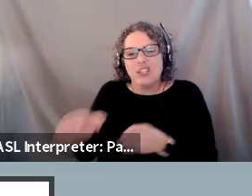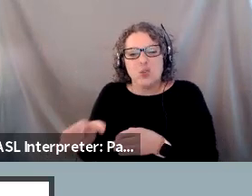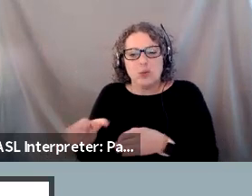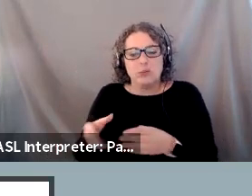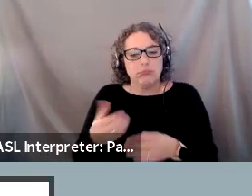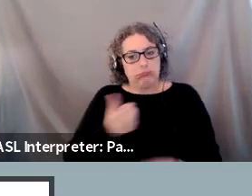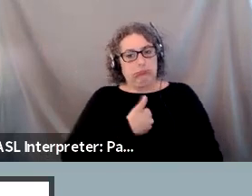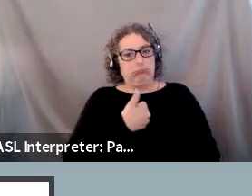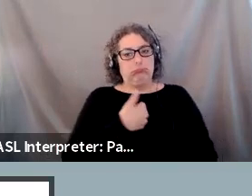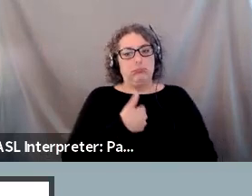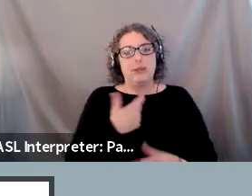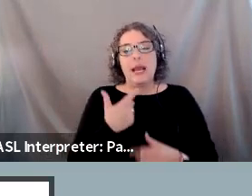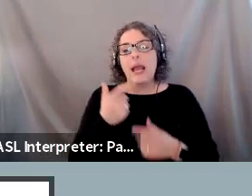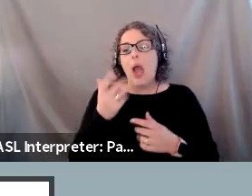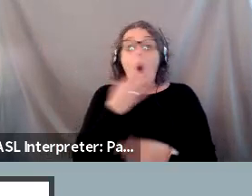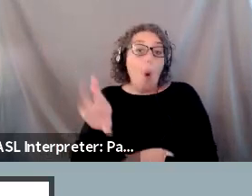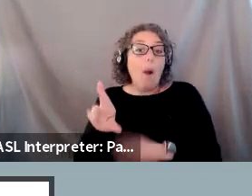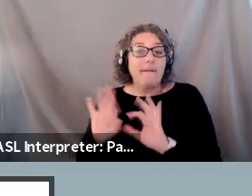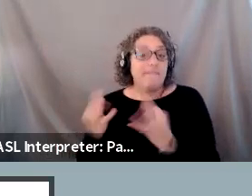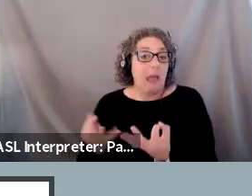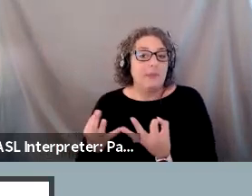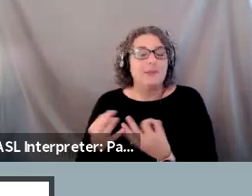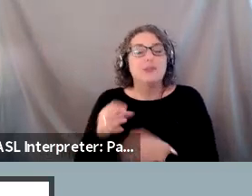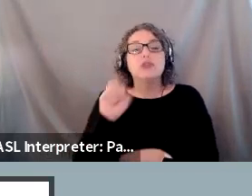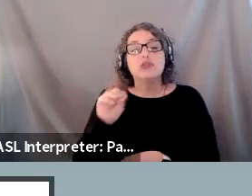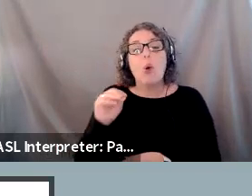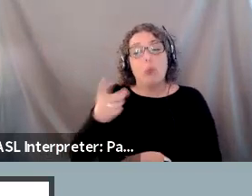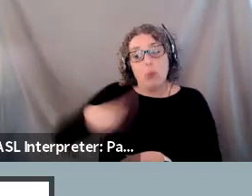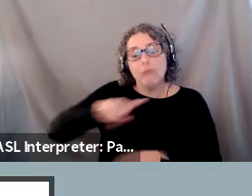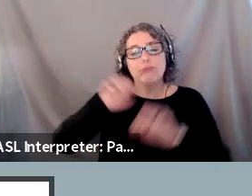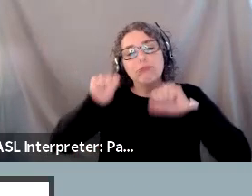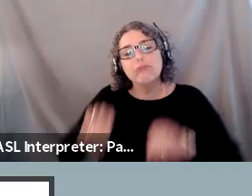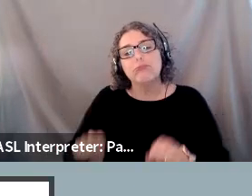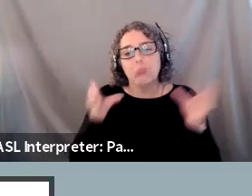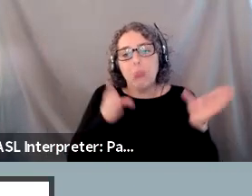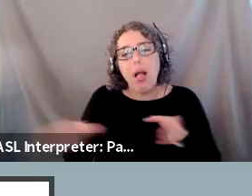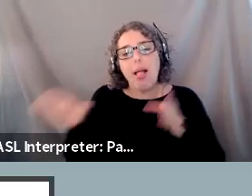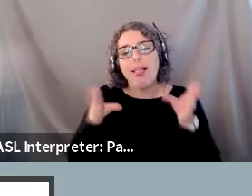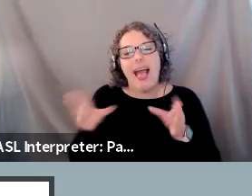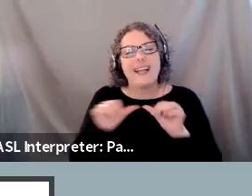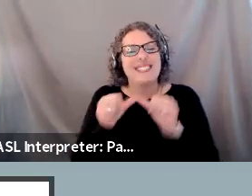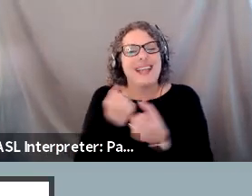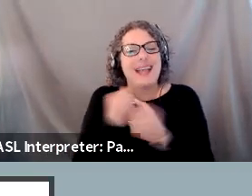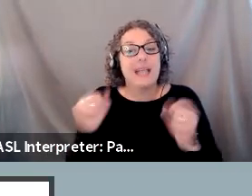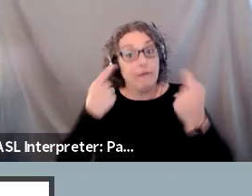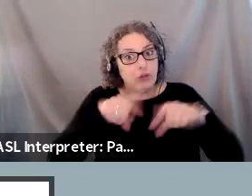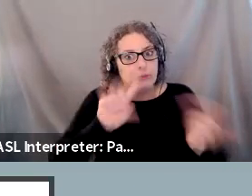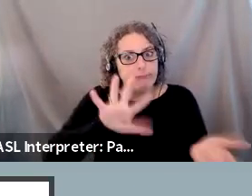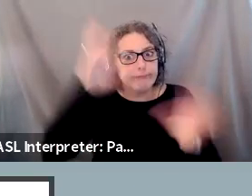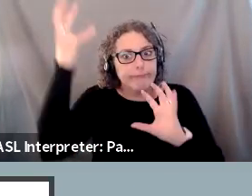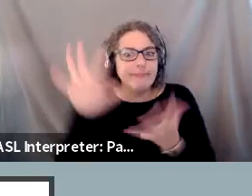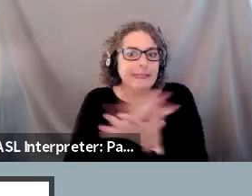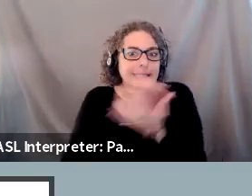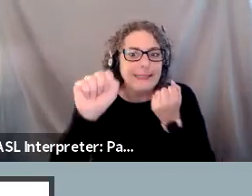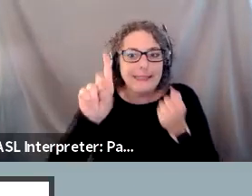help individuals or families to plan ahead and stay safe. Our two guest speakers today are Julie